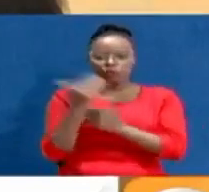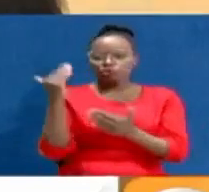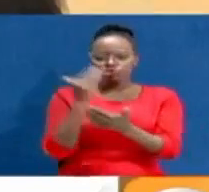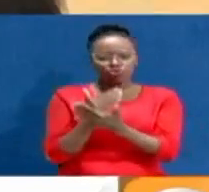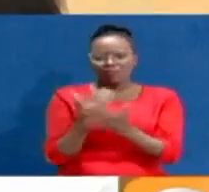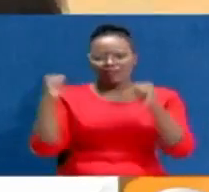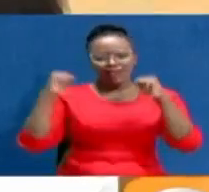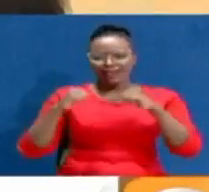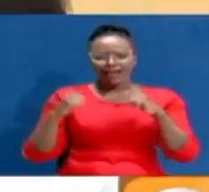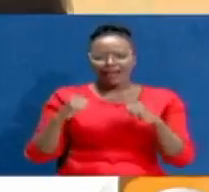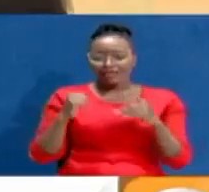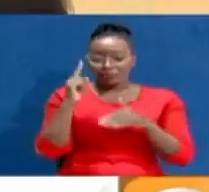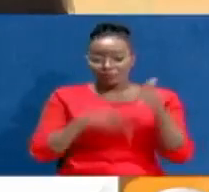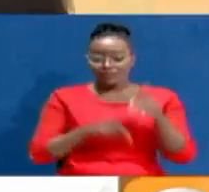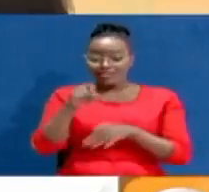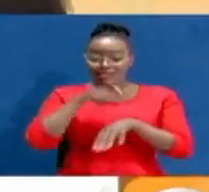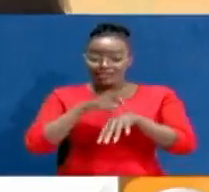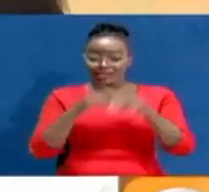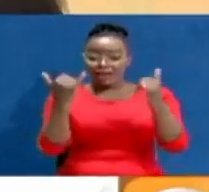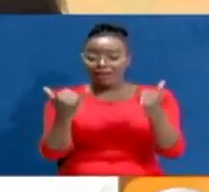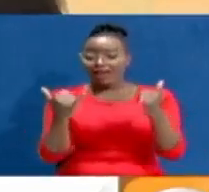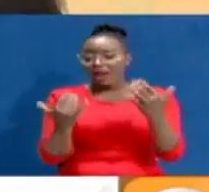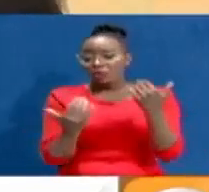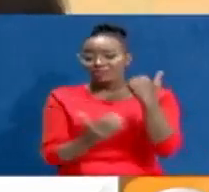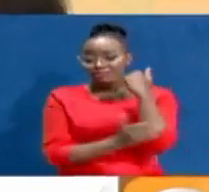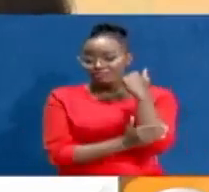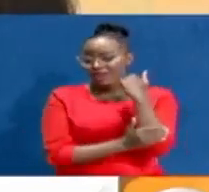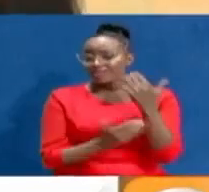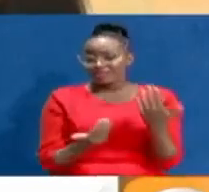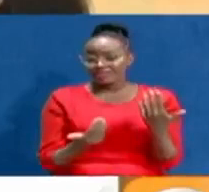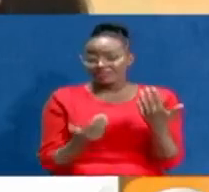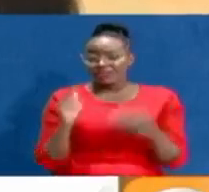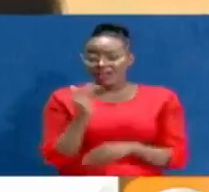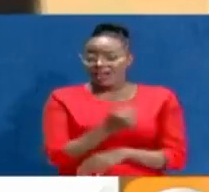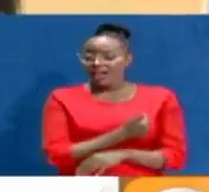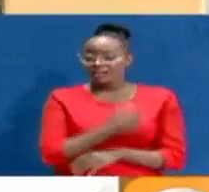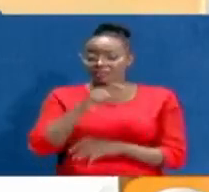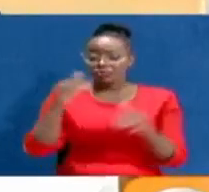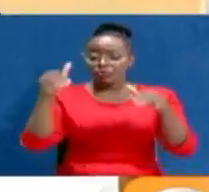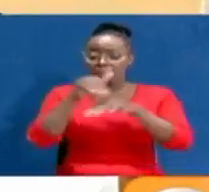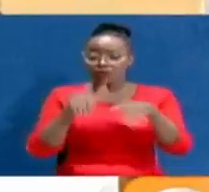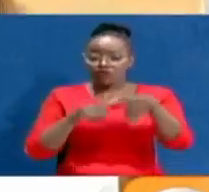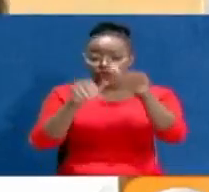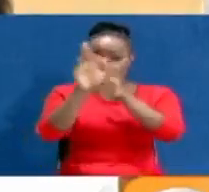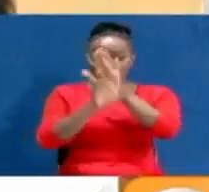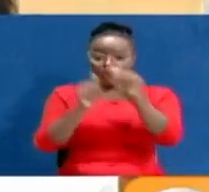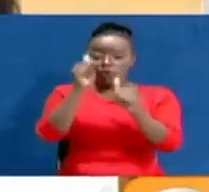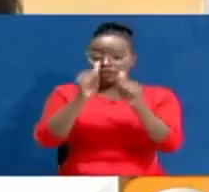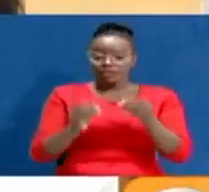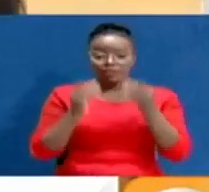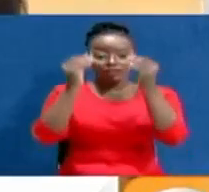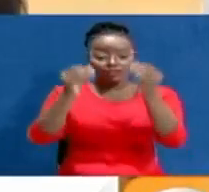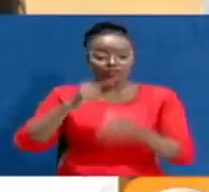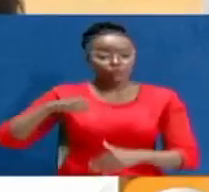together that it is a time bad and that we should bury according to the protocol that have been provided for